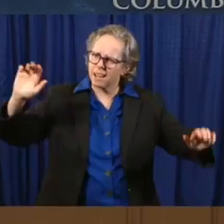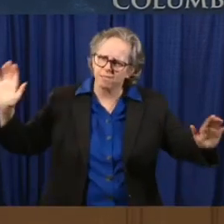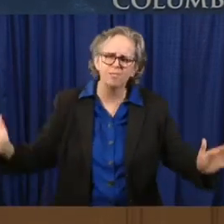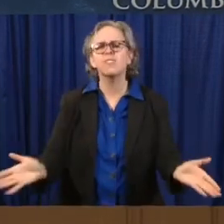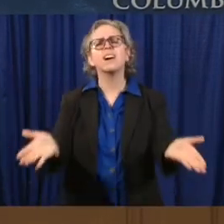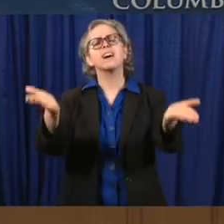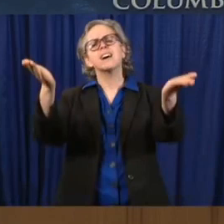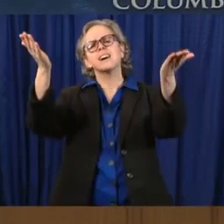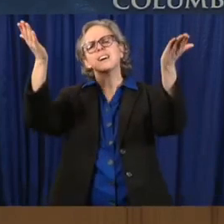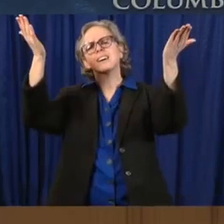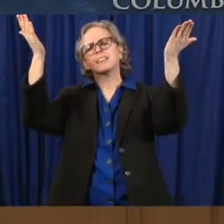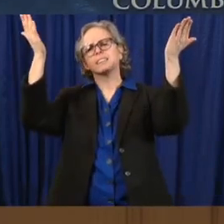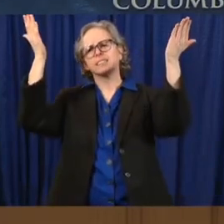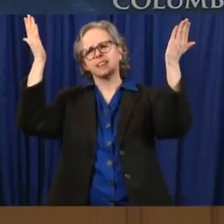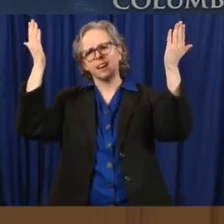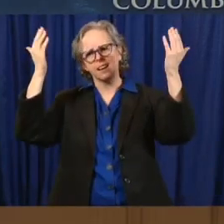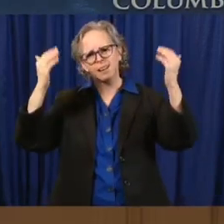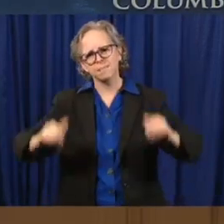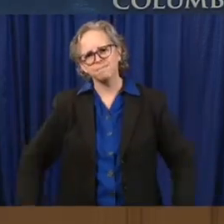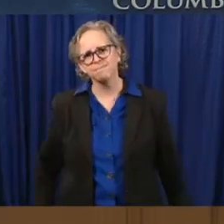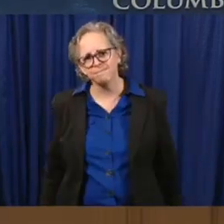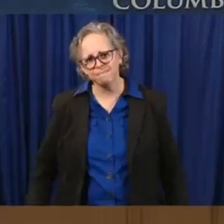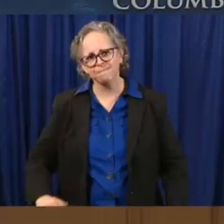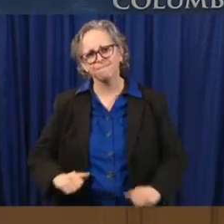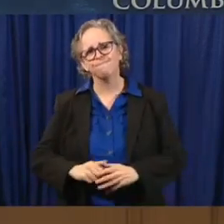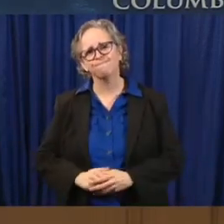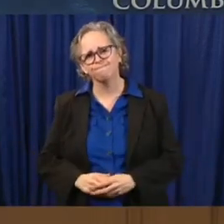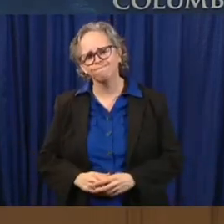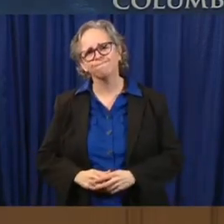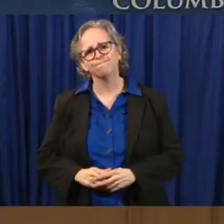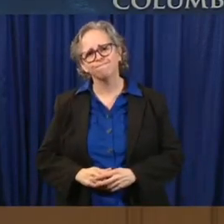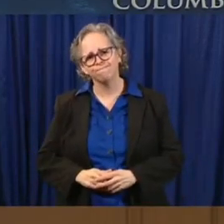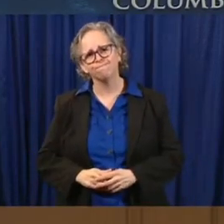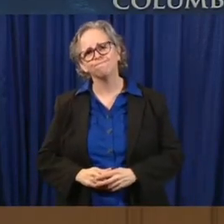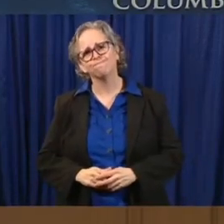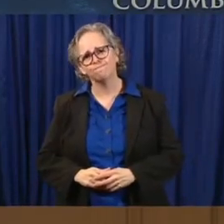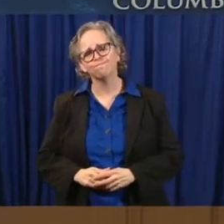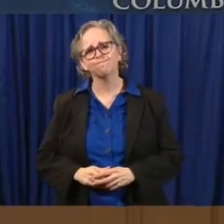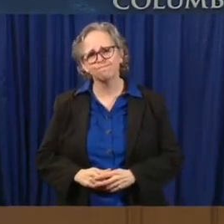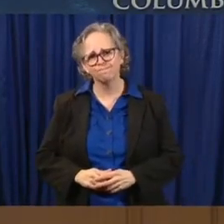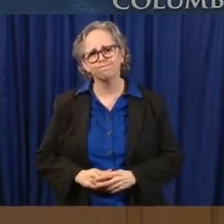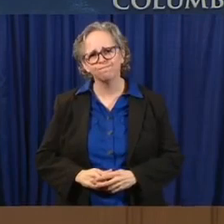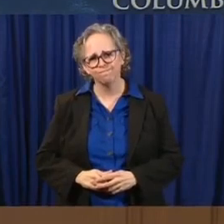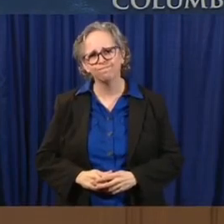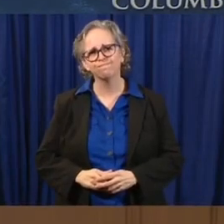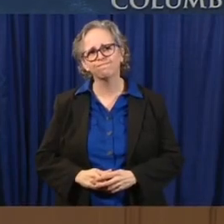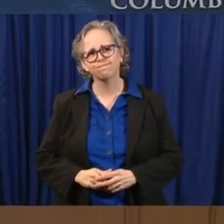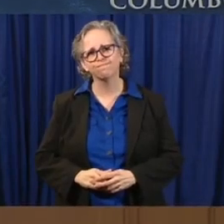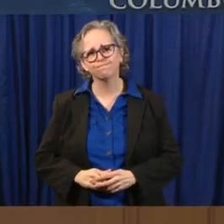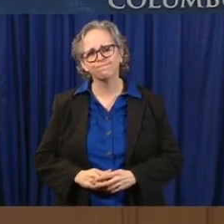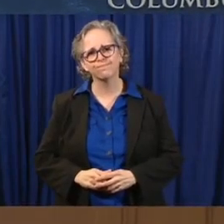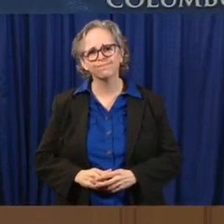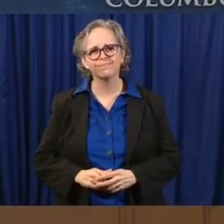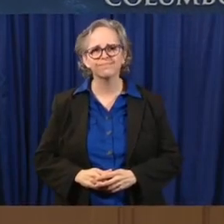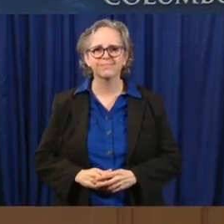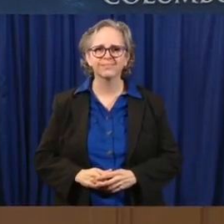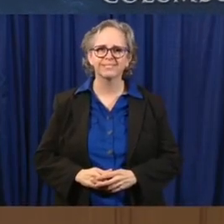We're all in this together, this is true, and we gotta rise.